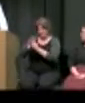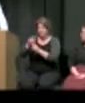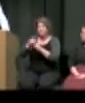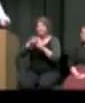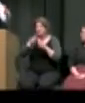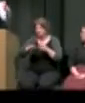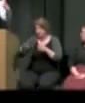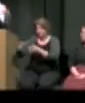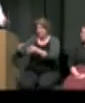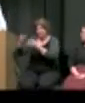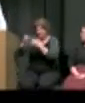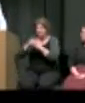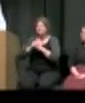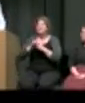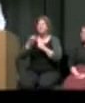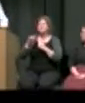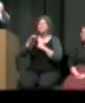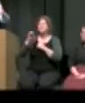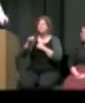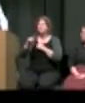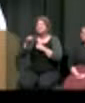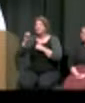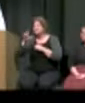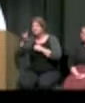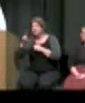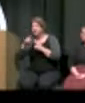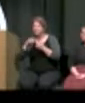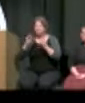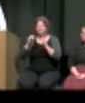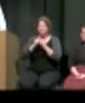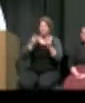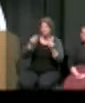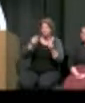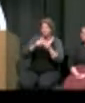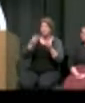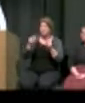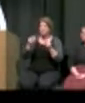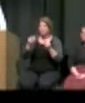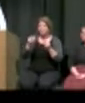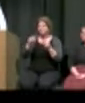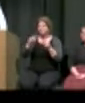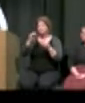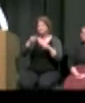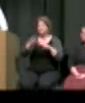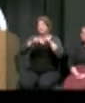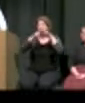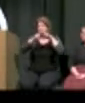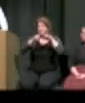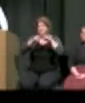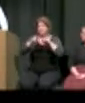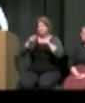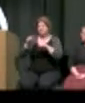the basin. The percent solids and the moisture content rises. So